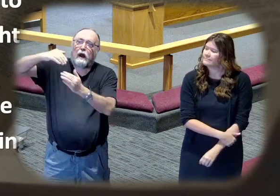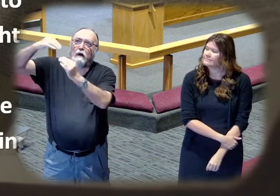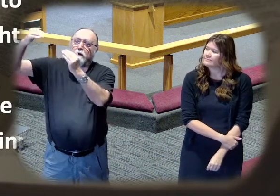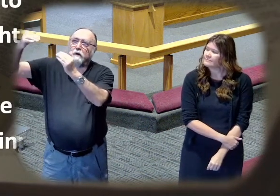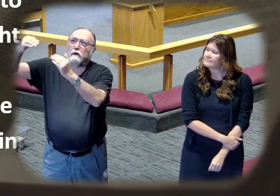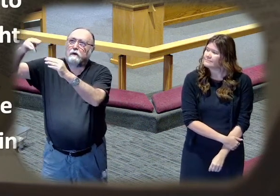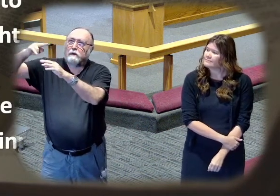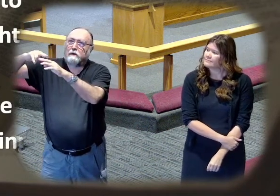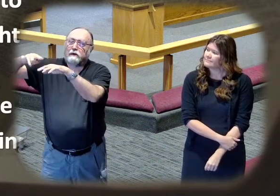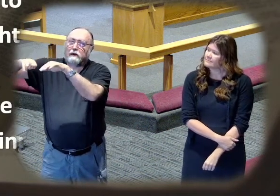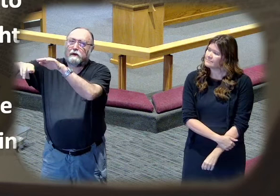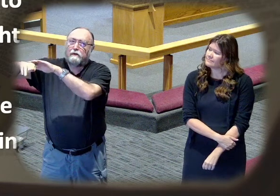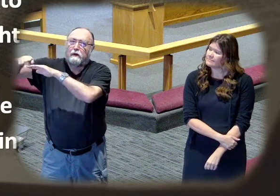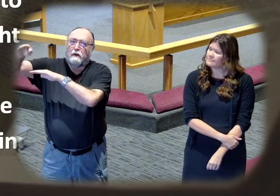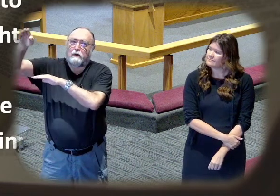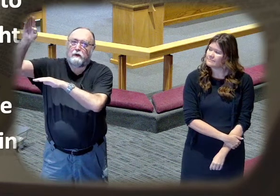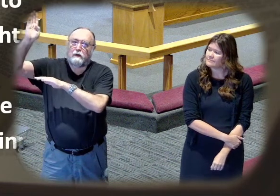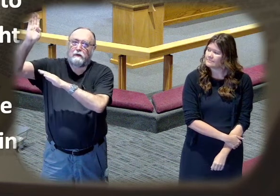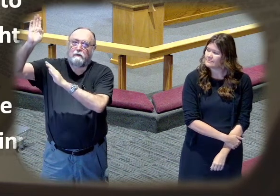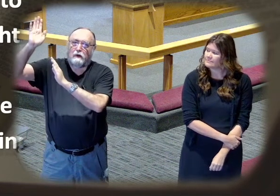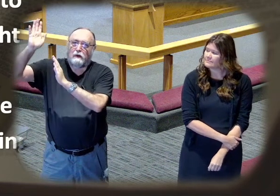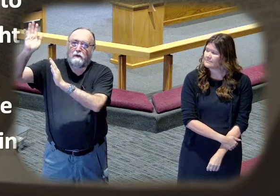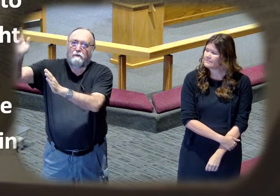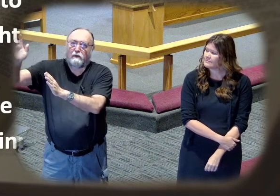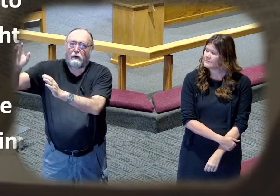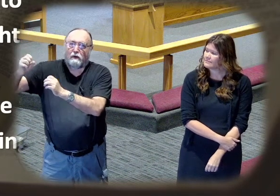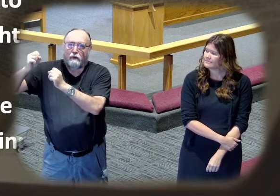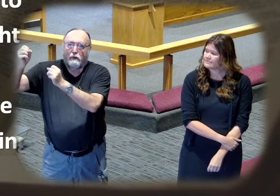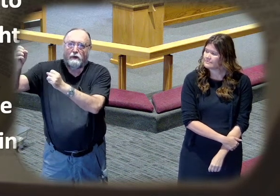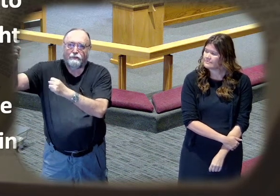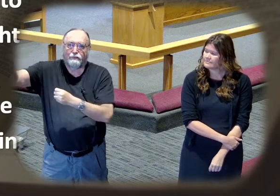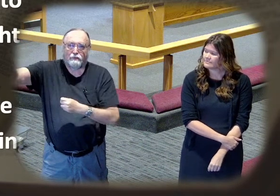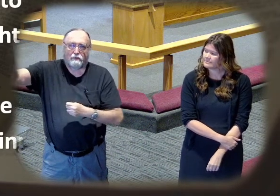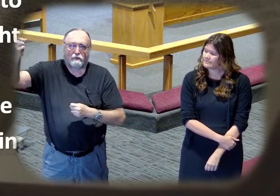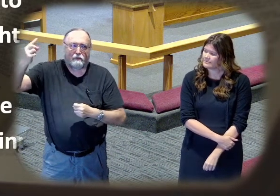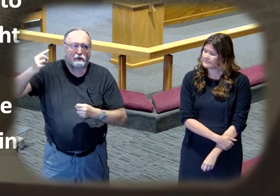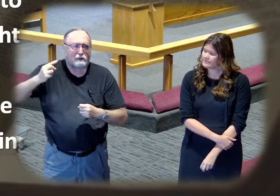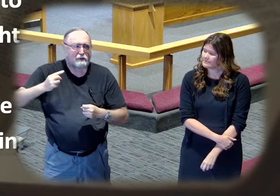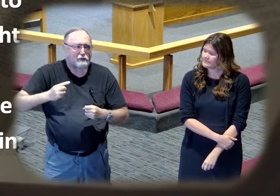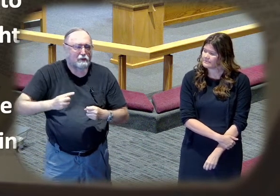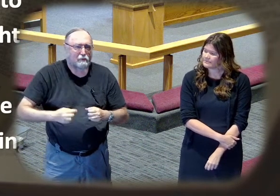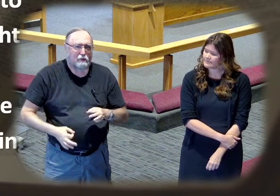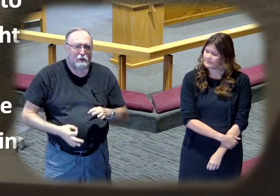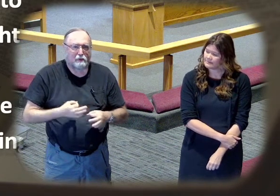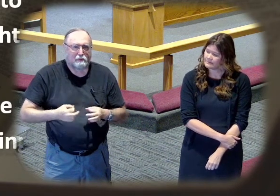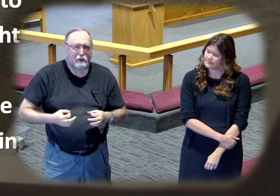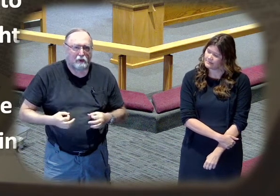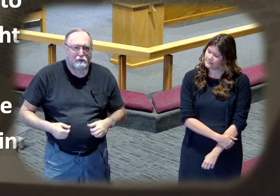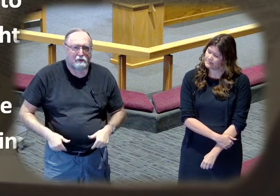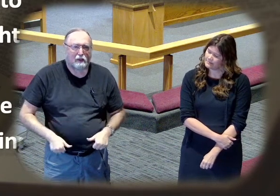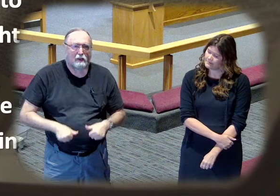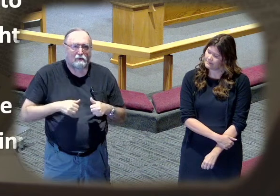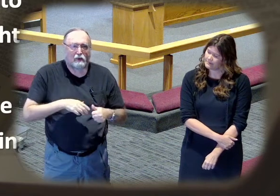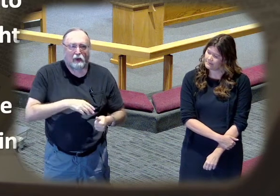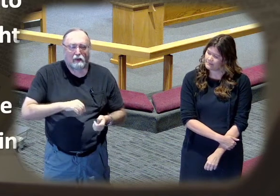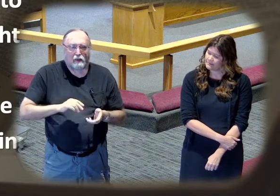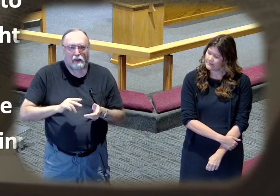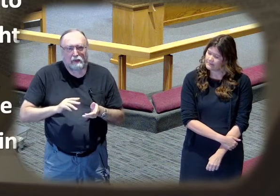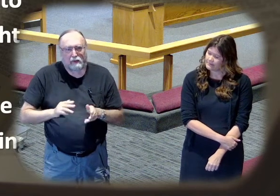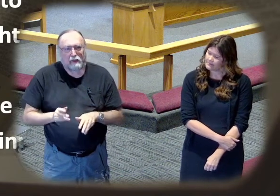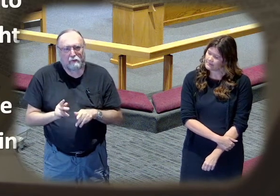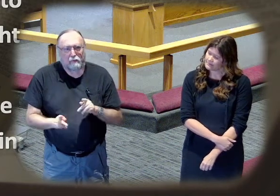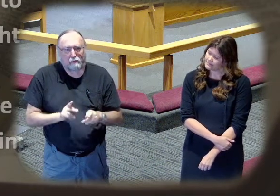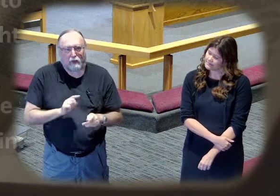into heaven and sits at the right hand of God the Father Almighty. From thence he will come to judge the living and the